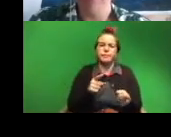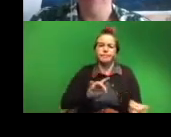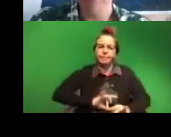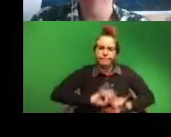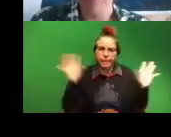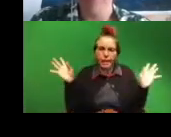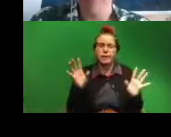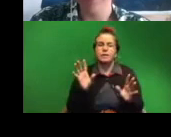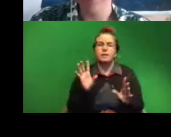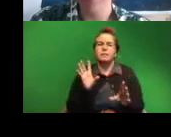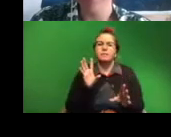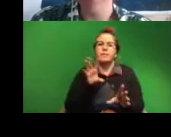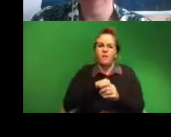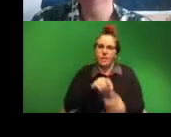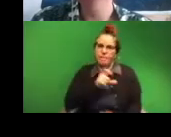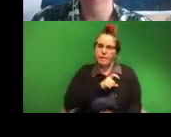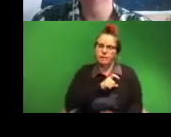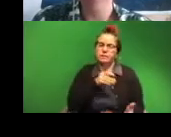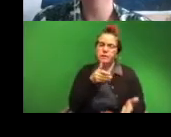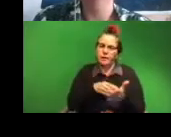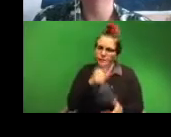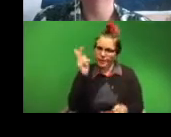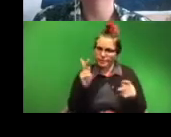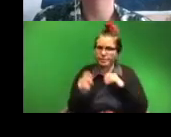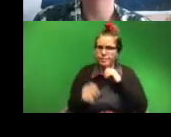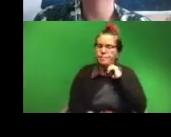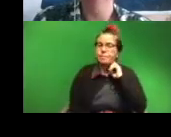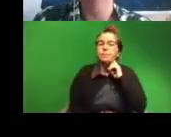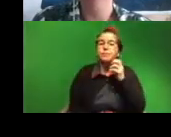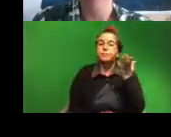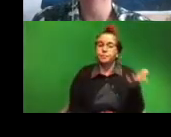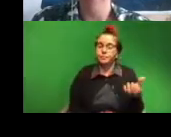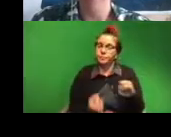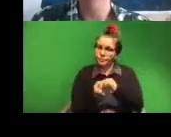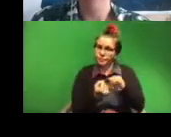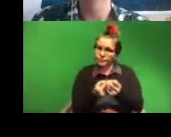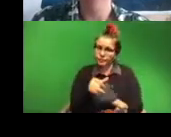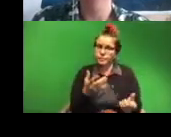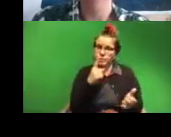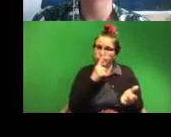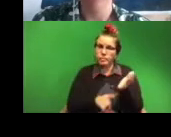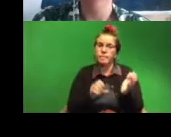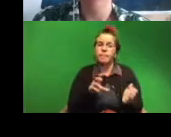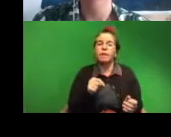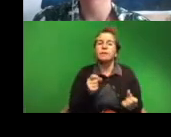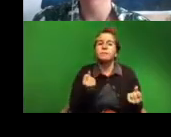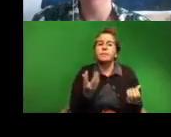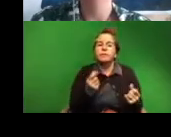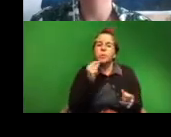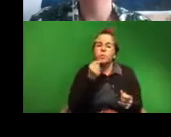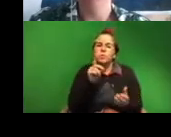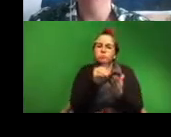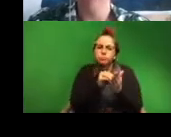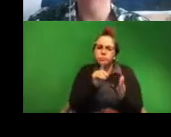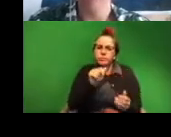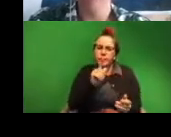by the police against Black people. And so we want to support that and check that out. There's a lot of cool data that they've put together.